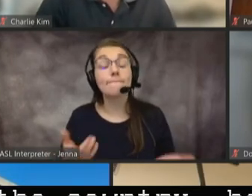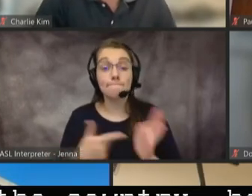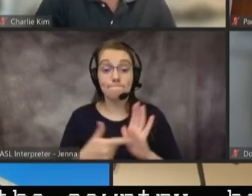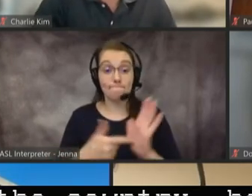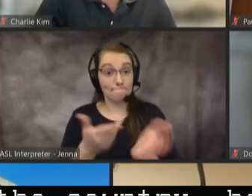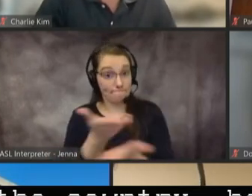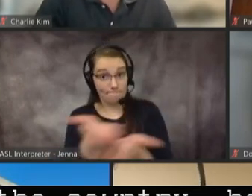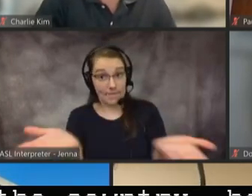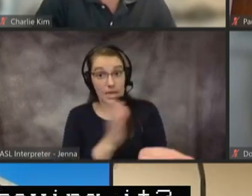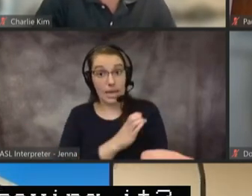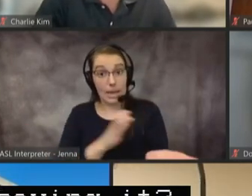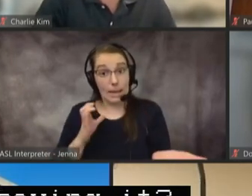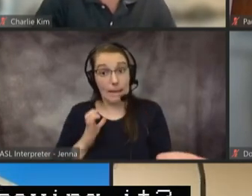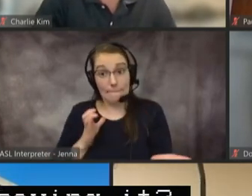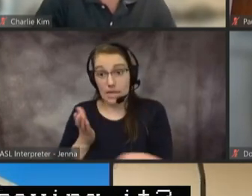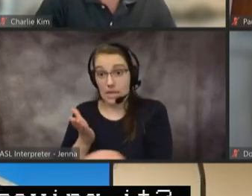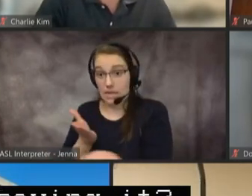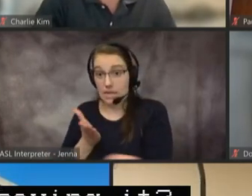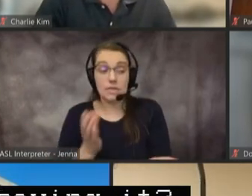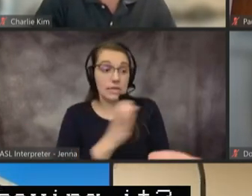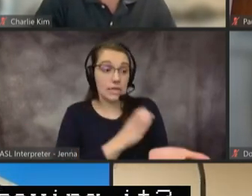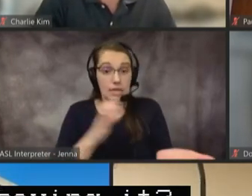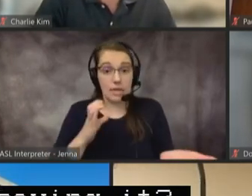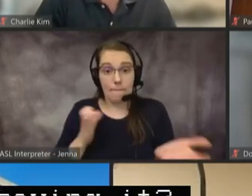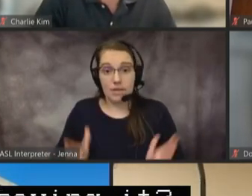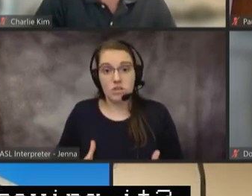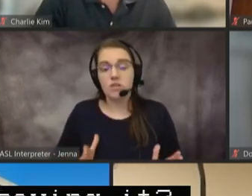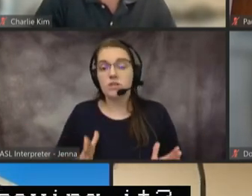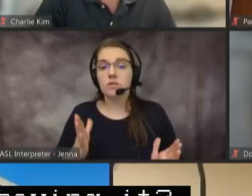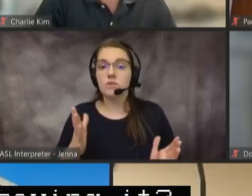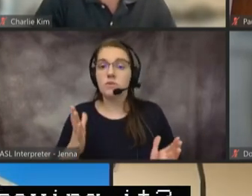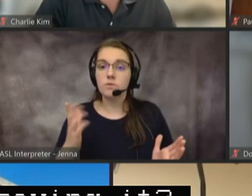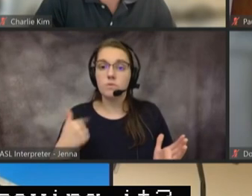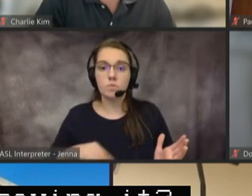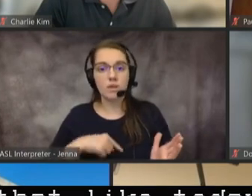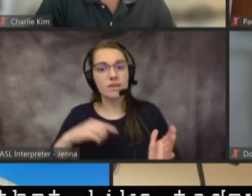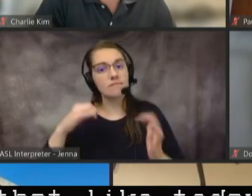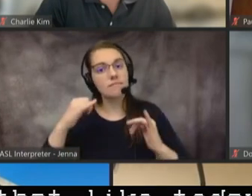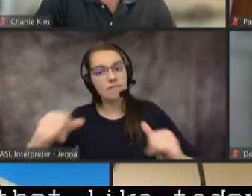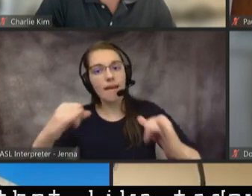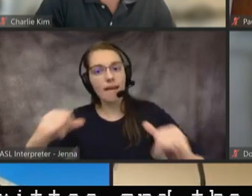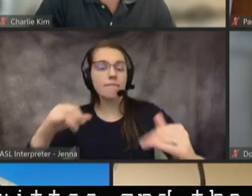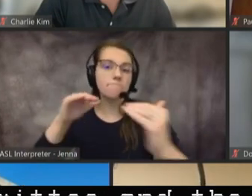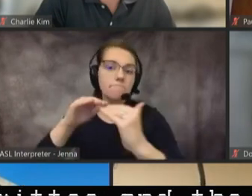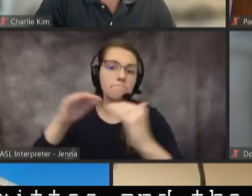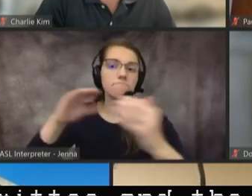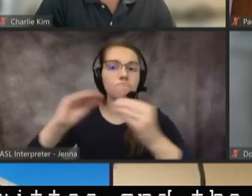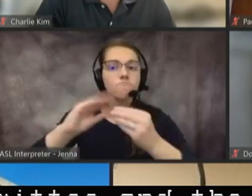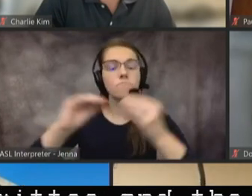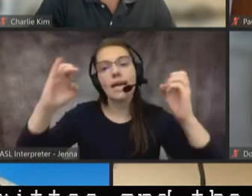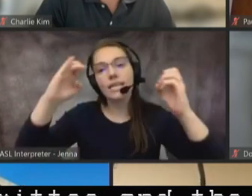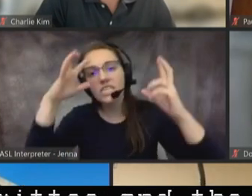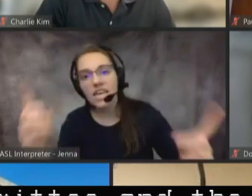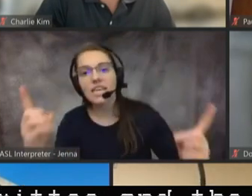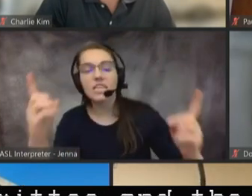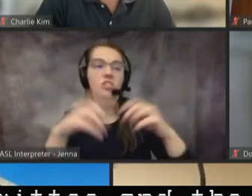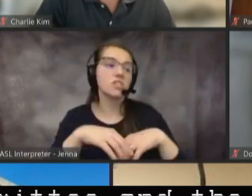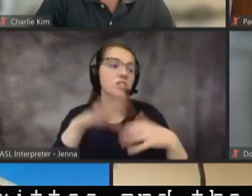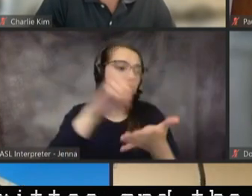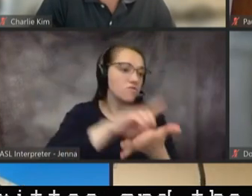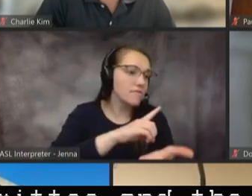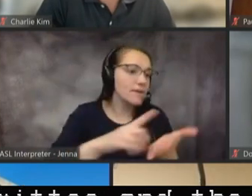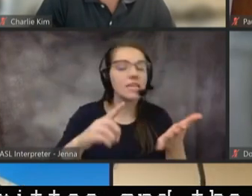the commissioners, we are at the same level discussing disability issue, whether education, health, discrimination, and so